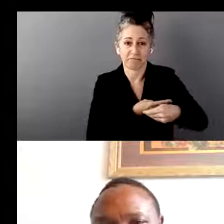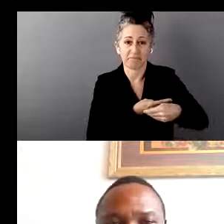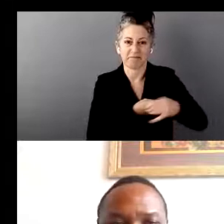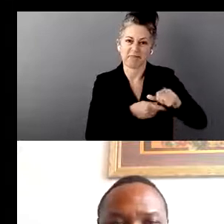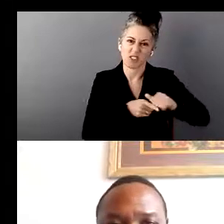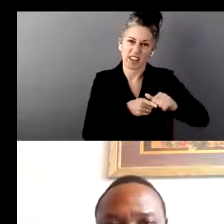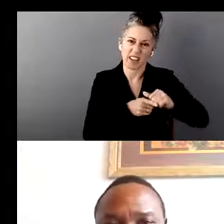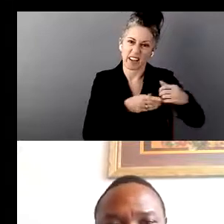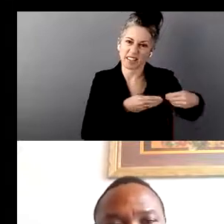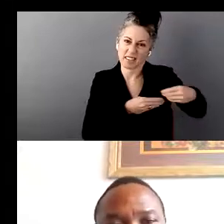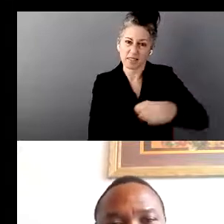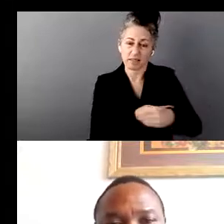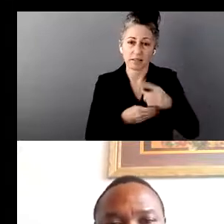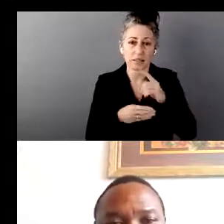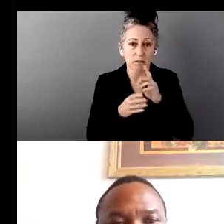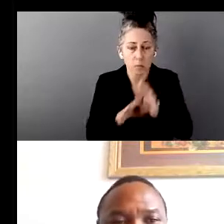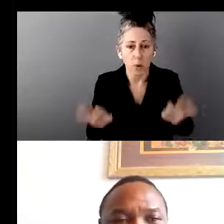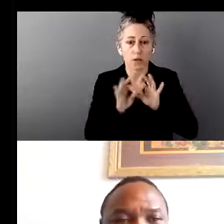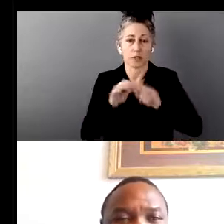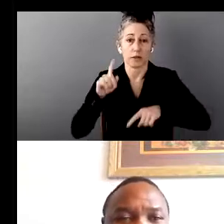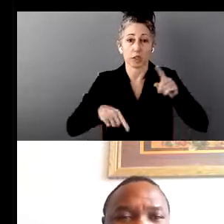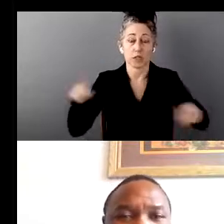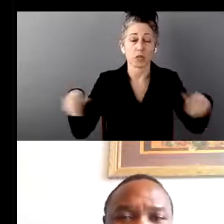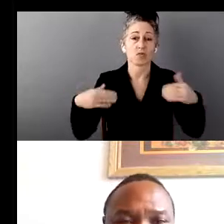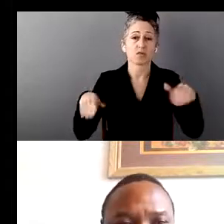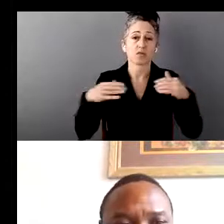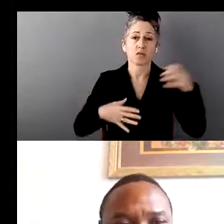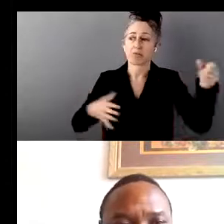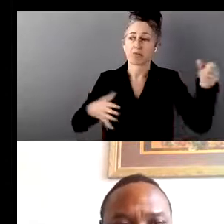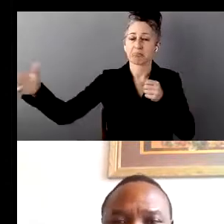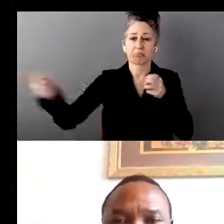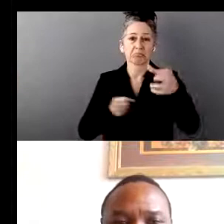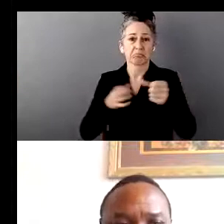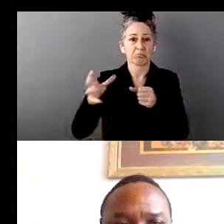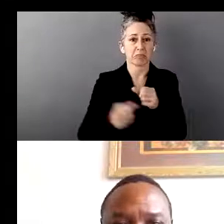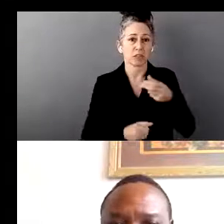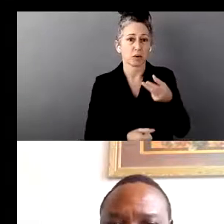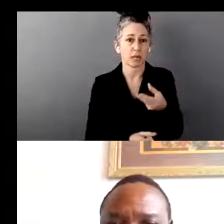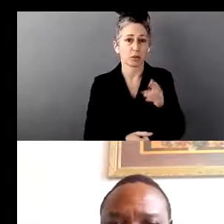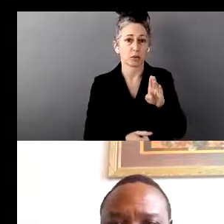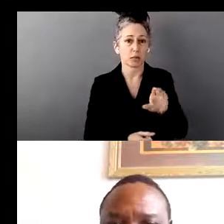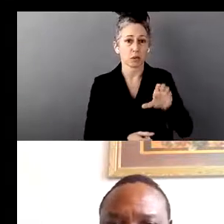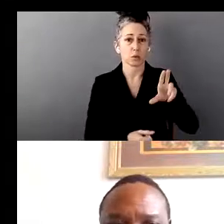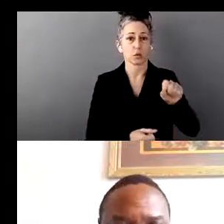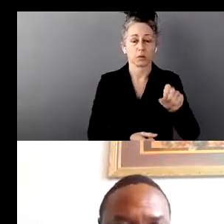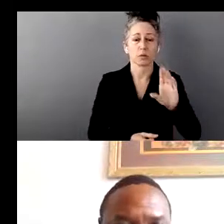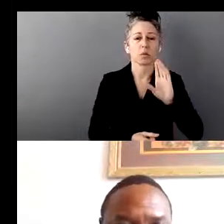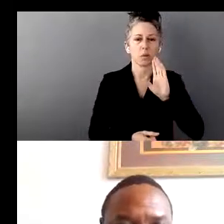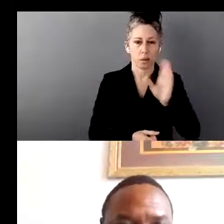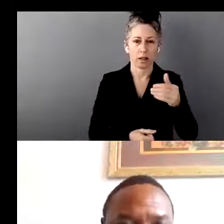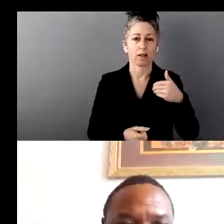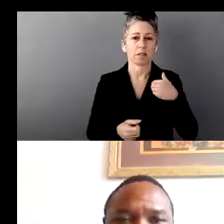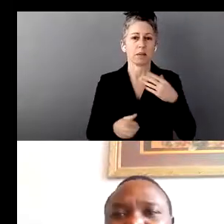important that diversity matters, so we feel that HBCUs can play a huge role in this